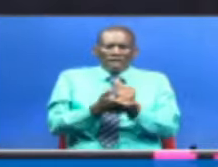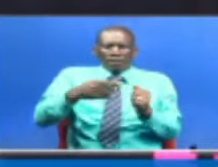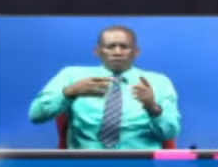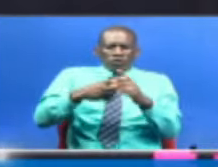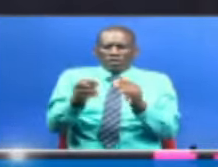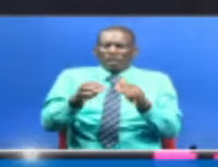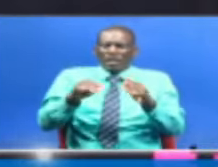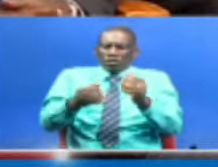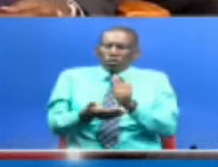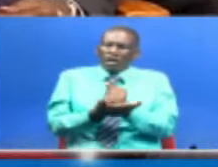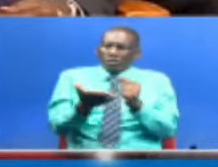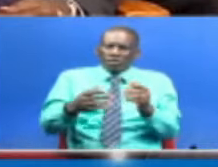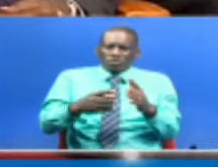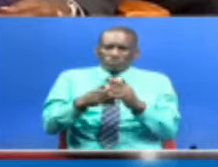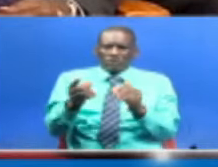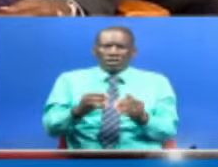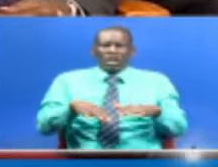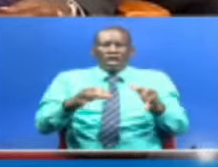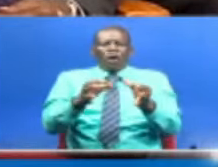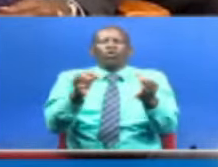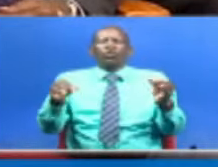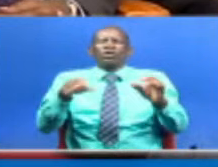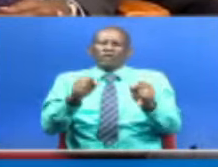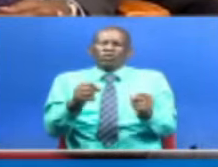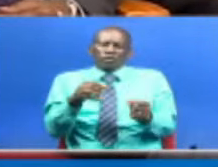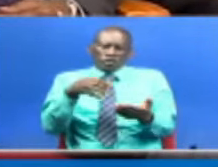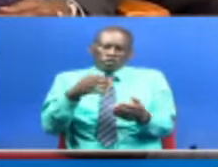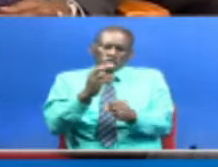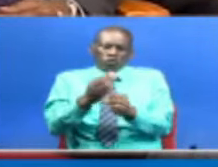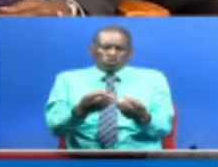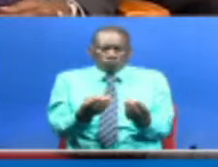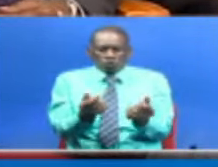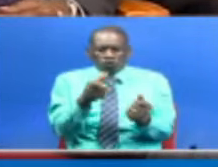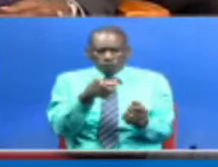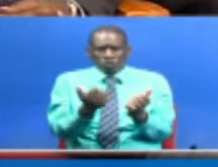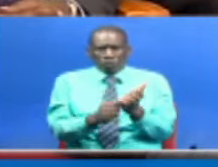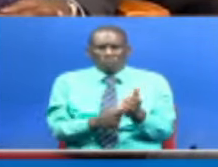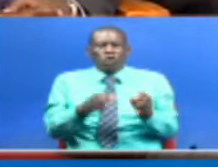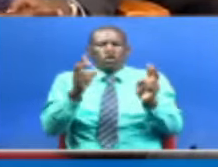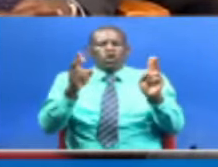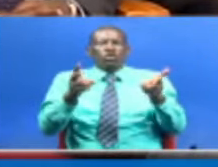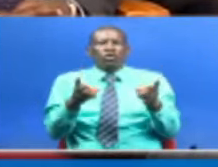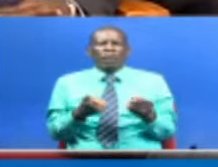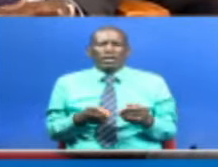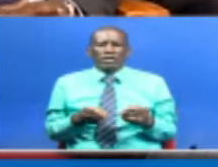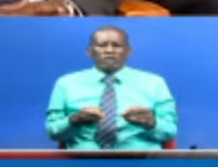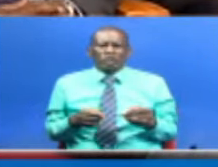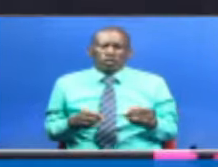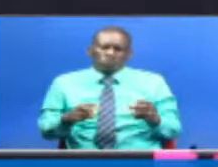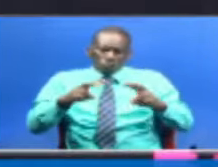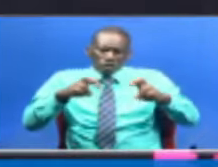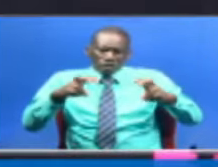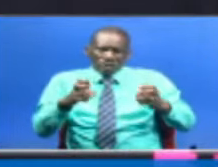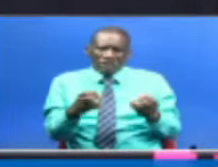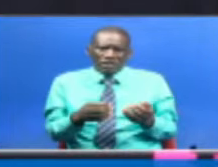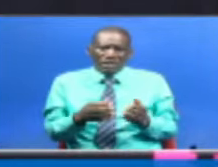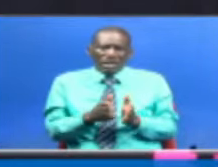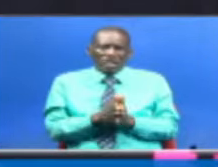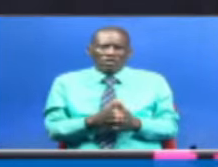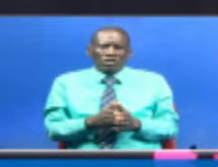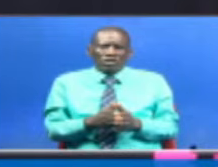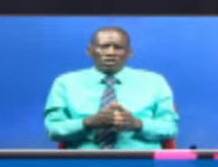down. So ideally, how long should it take to fix? Ordinarily, we looked at, and we've been to Parliament